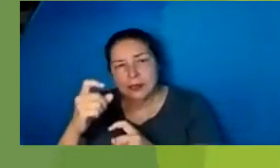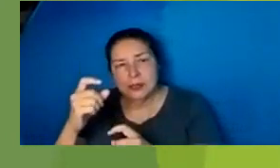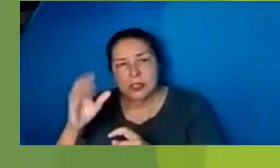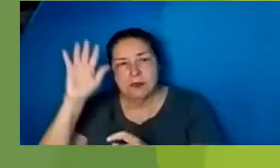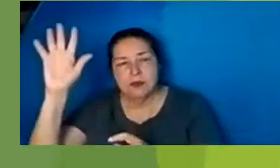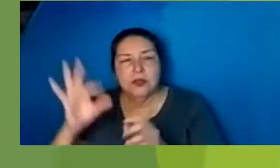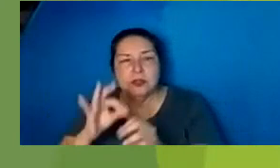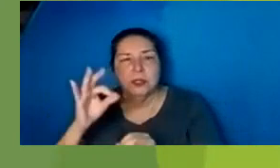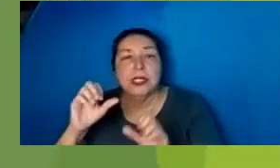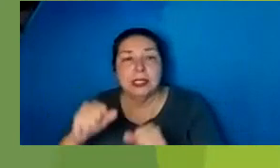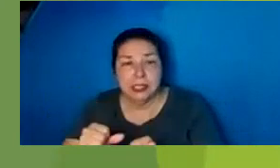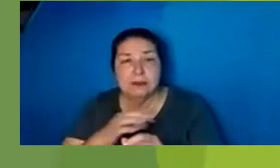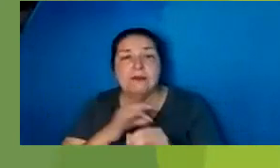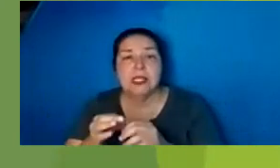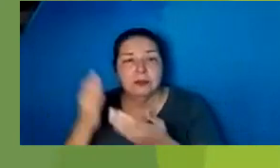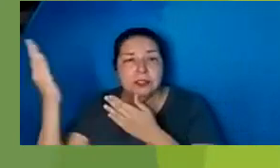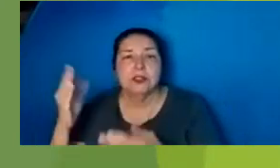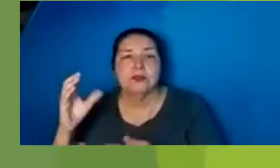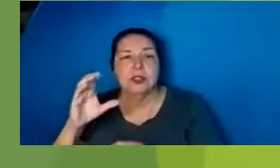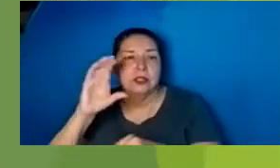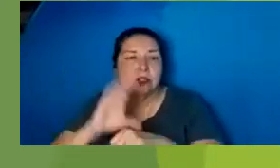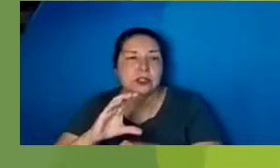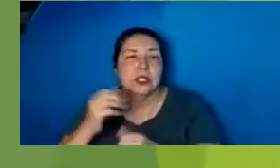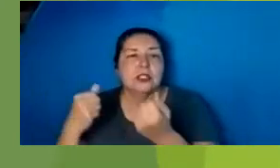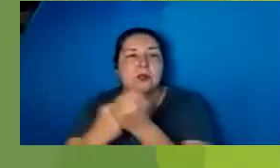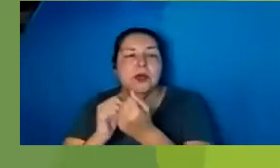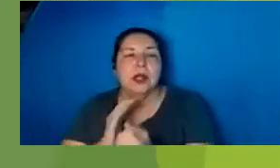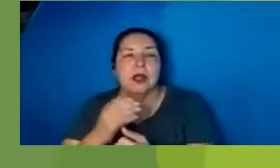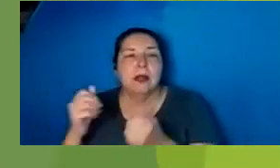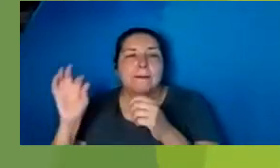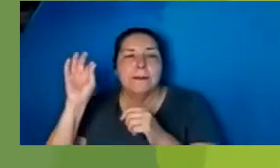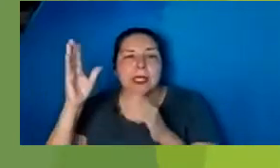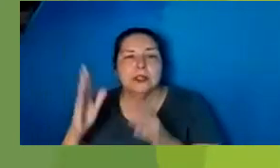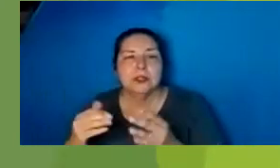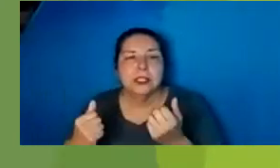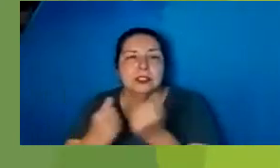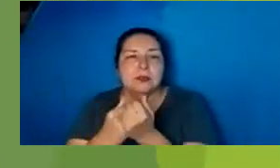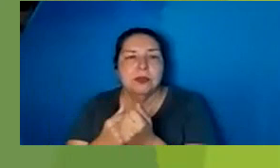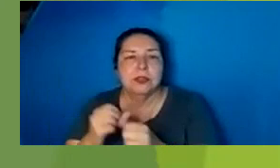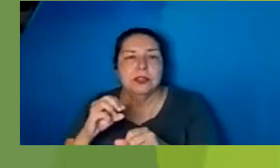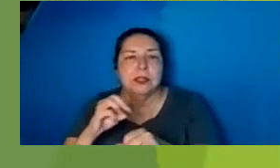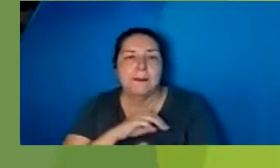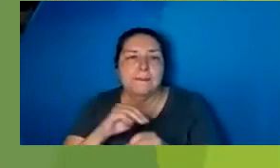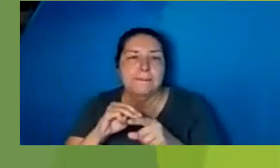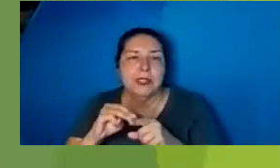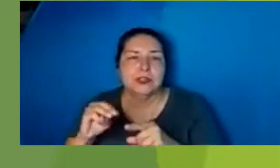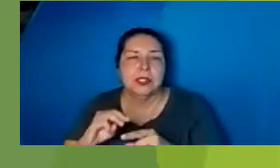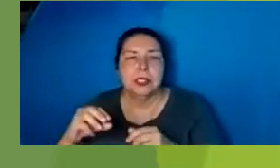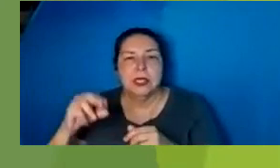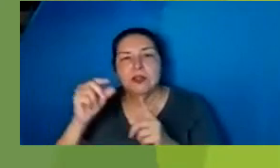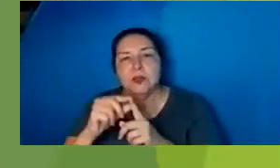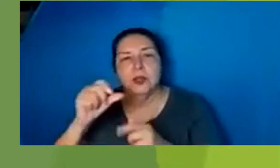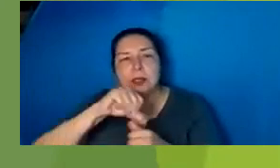serve the congregation, support our pastors, and uphold the ministry of the word amongst us. Lord, in your mercy.